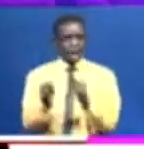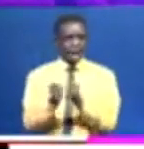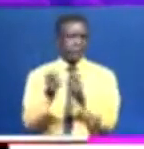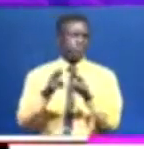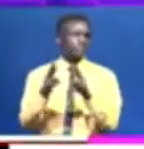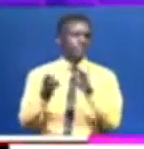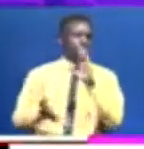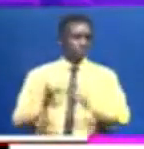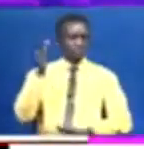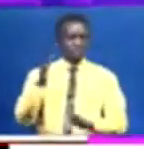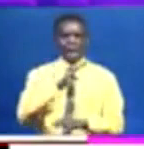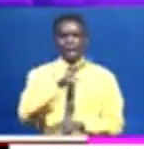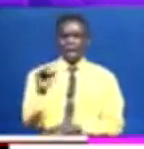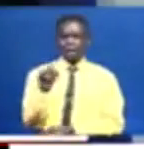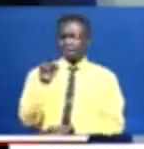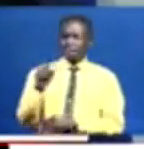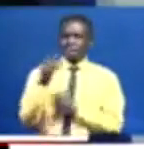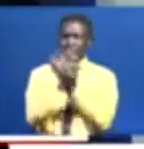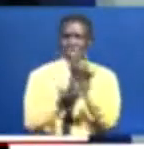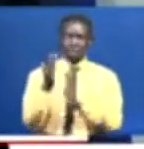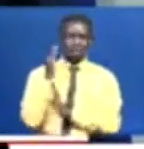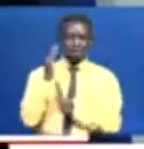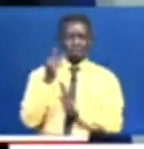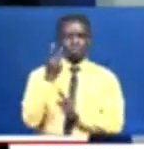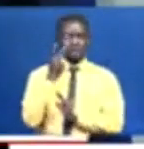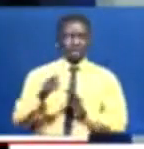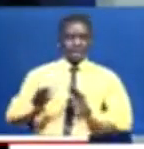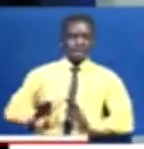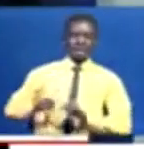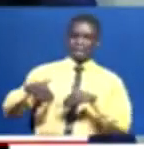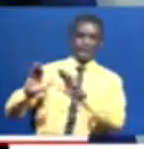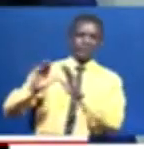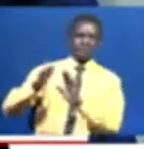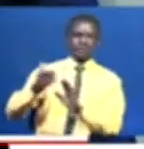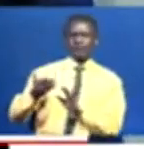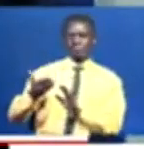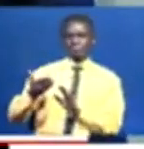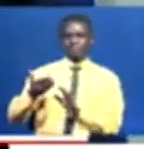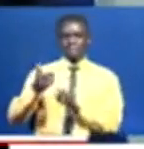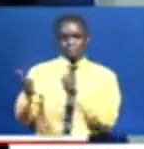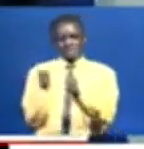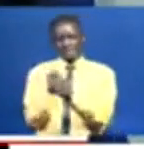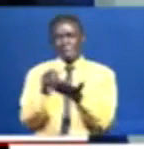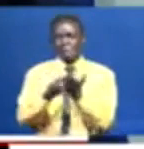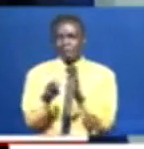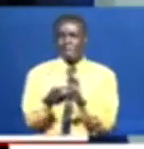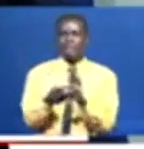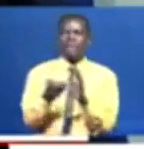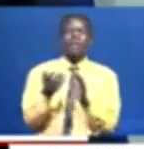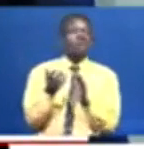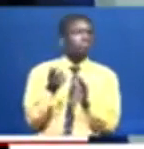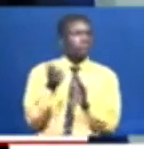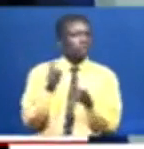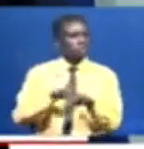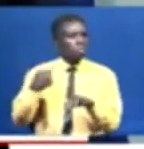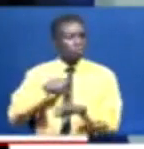and cybersecurity was left behind. So often with the interactions we have with our clients when we are delivering solutions to them, we